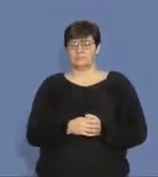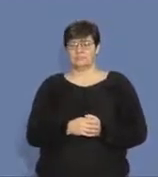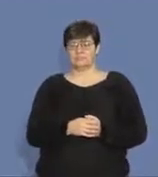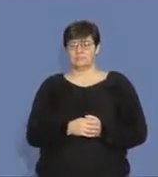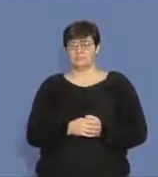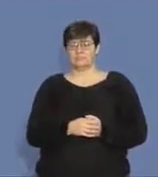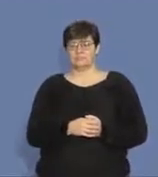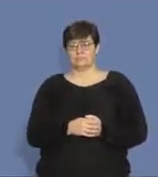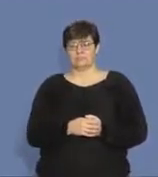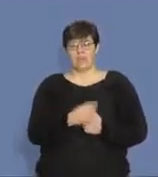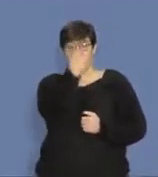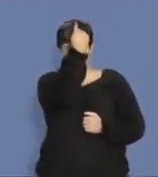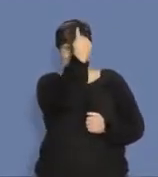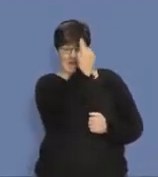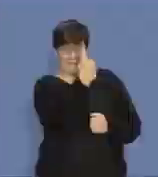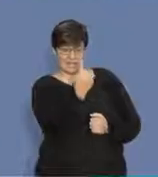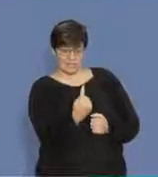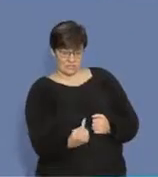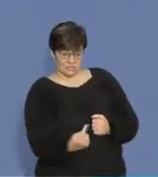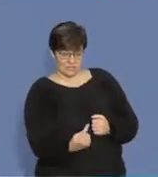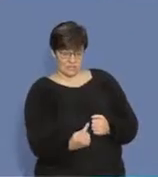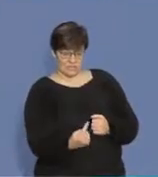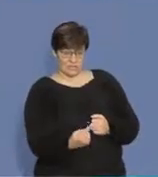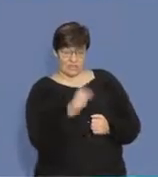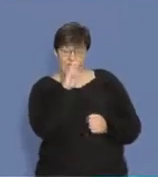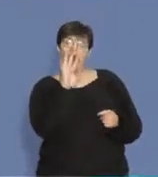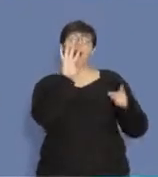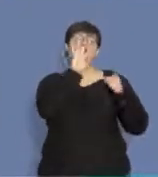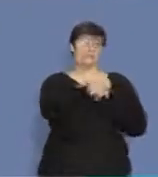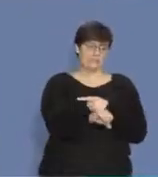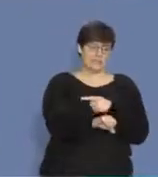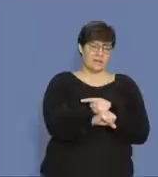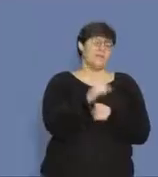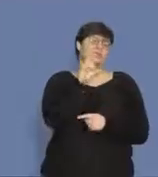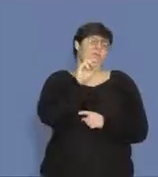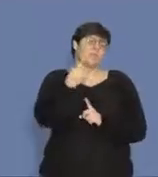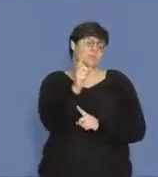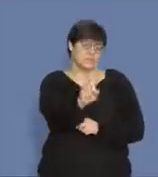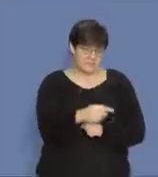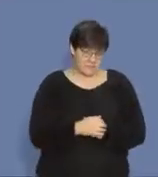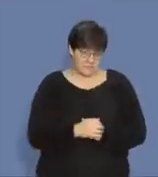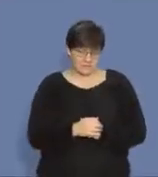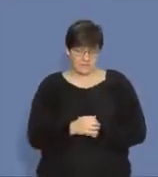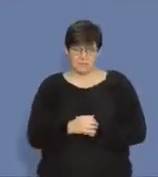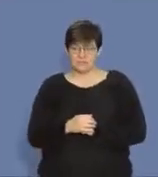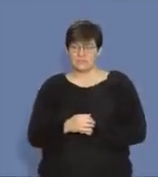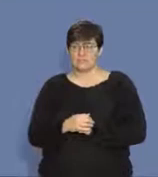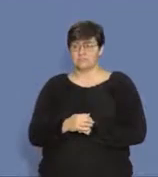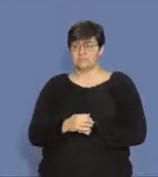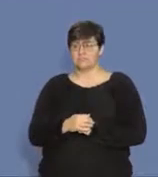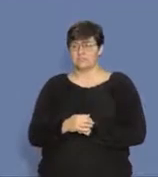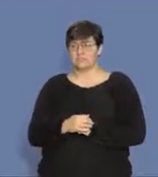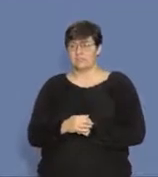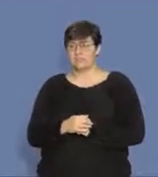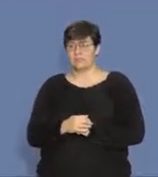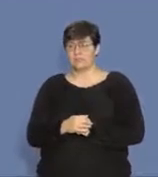Let's go through each item here individually so you can see what we're referring to. Here's my output that was on my cash and